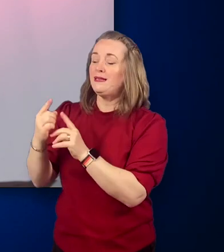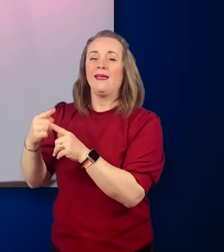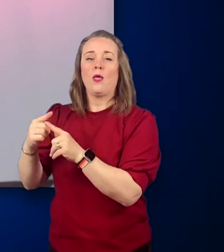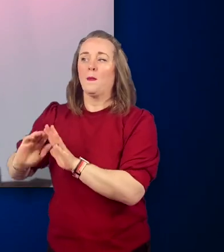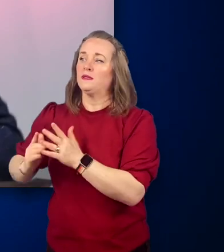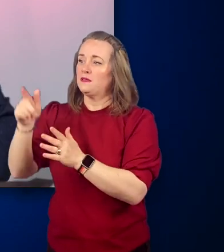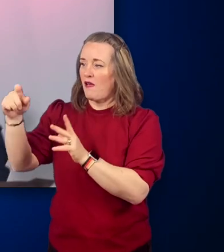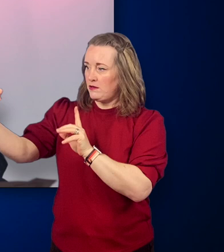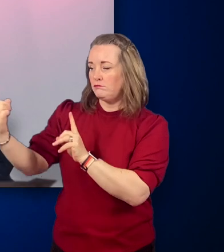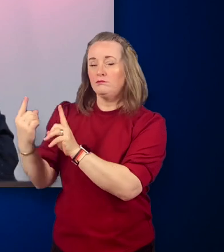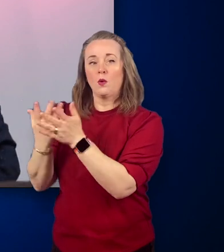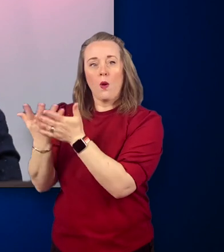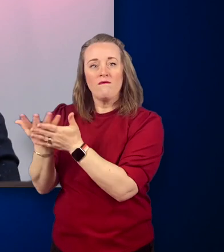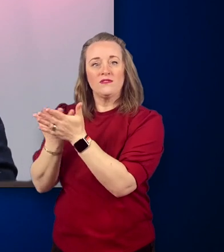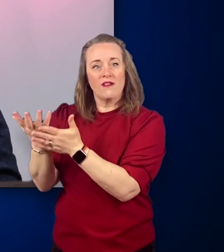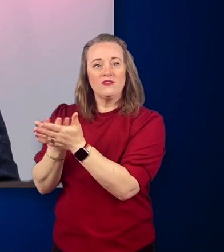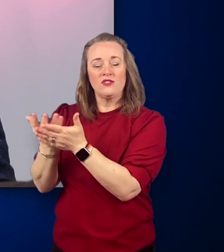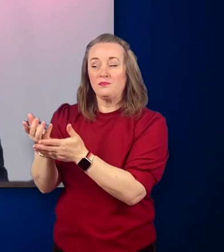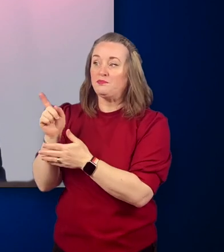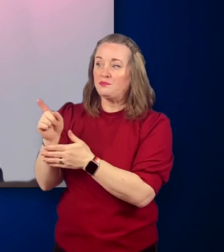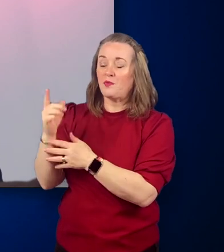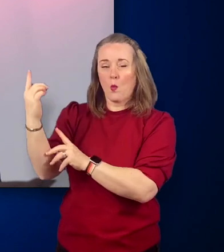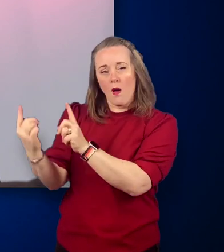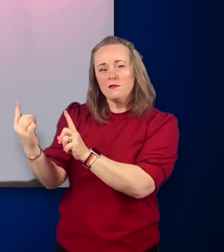individual. And in that conversation,